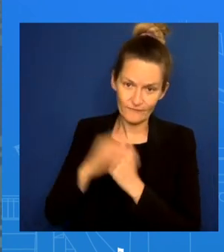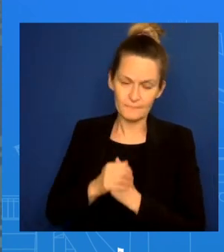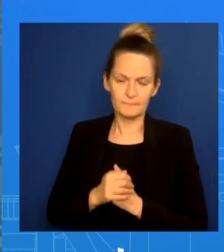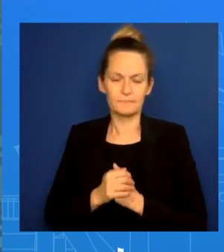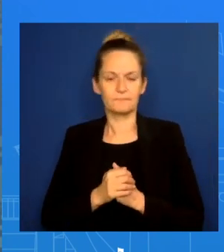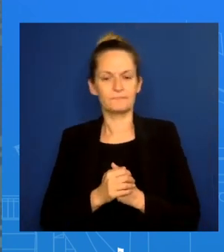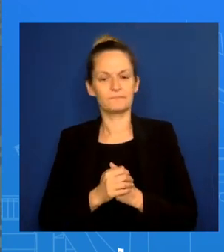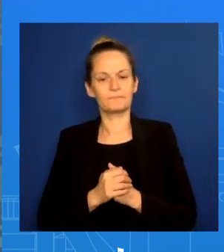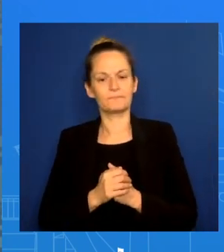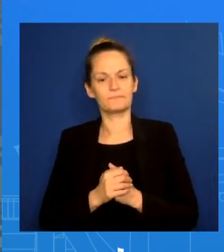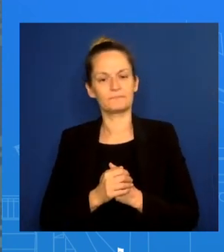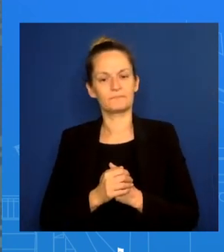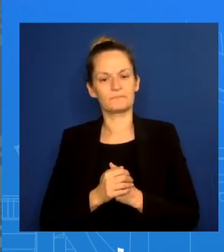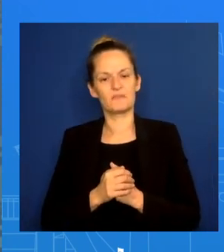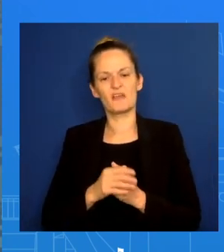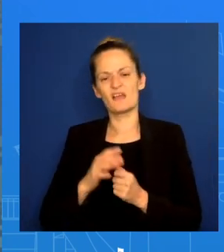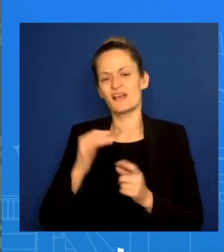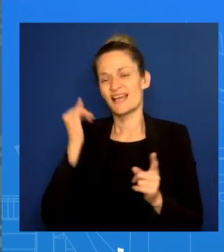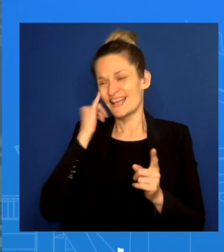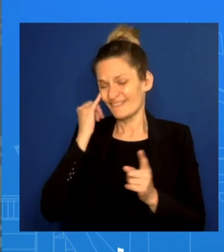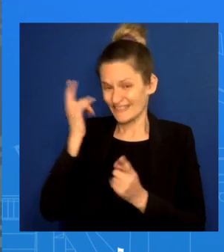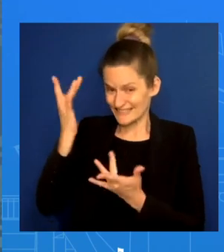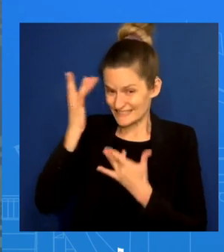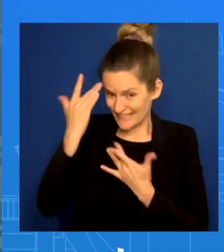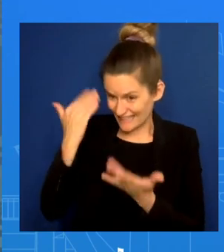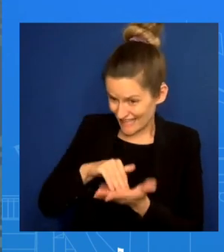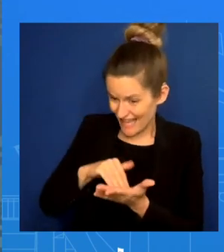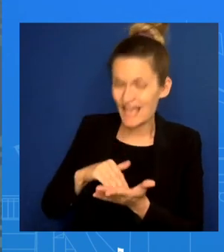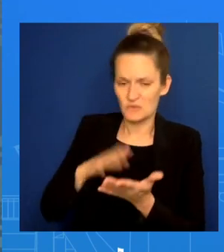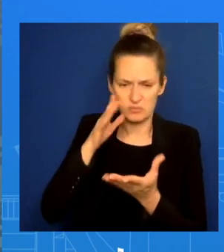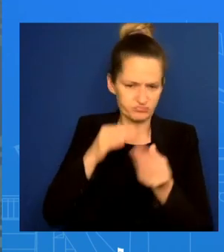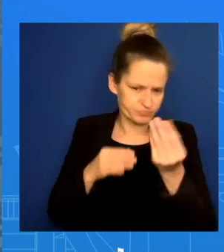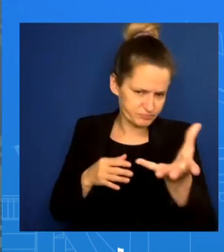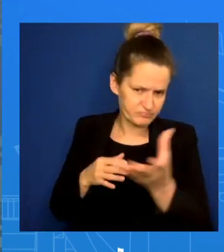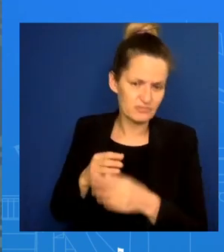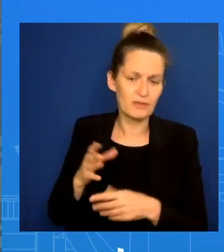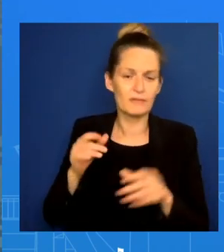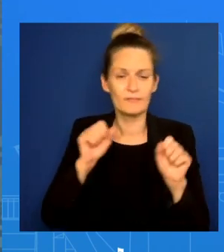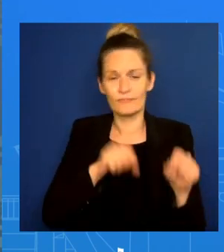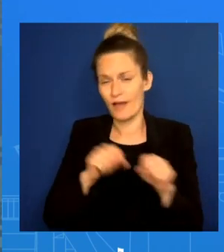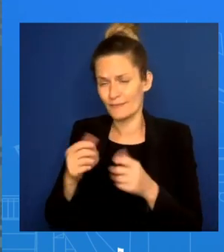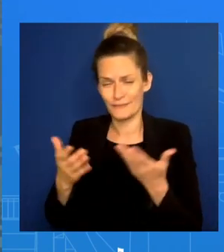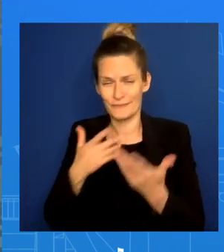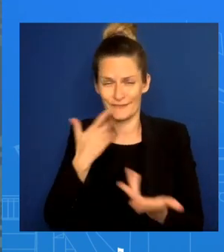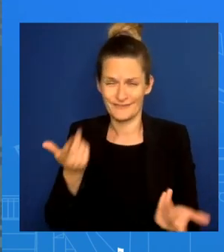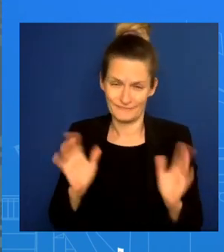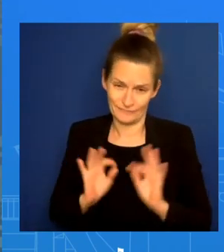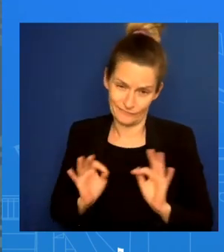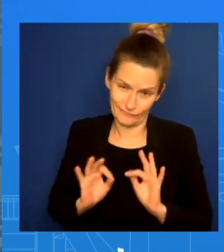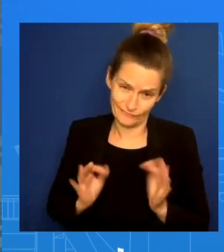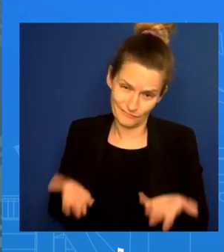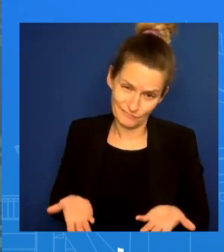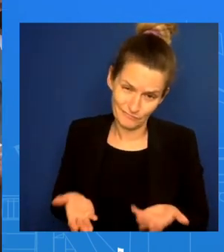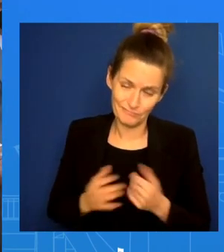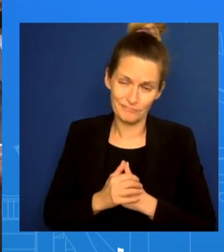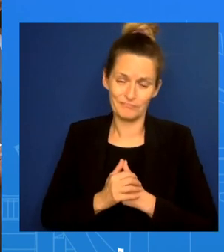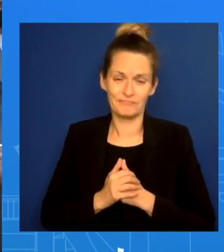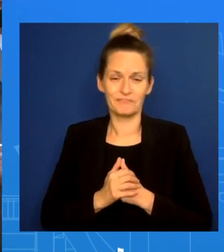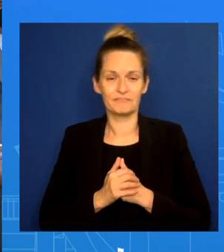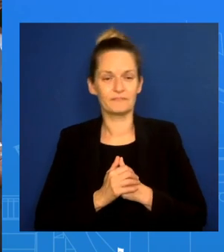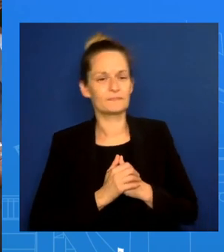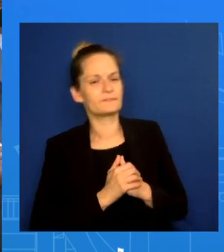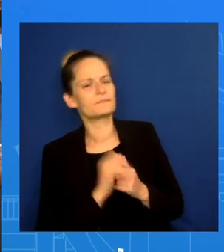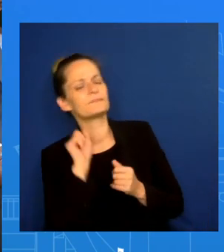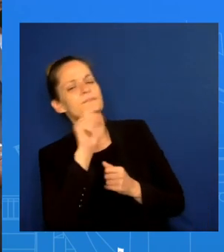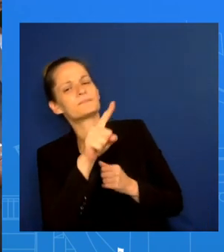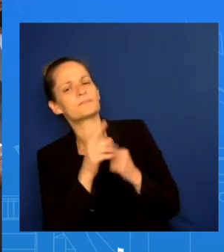that happening to change with his testing, status. Okay, and one other thing on another topic. What's behind the president